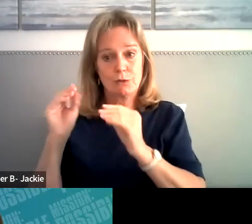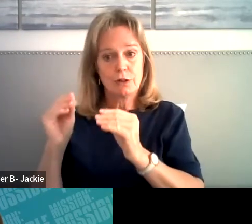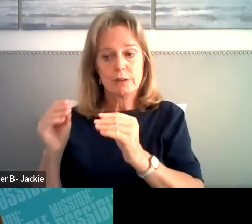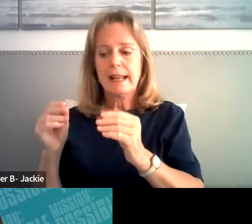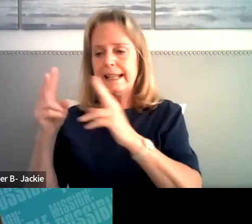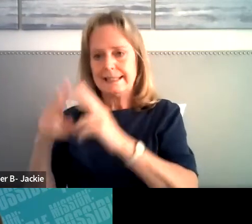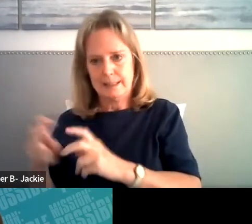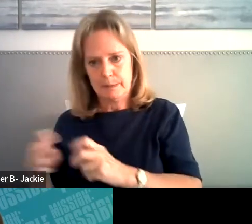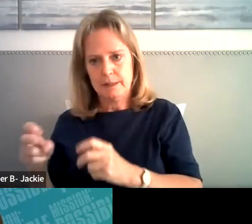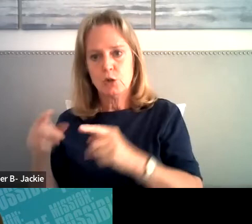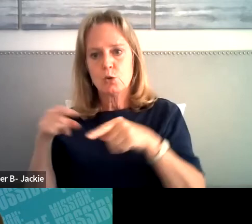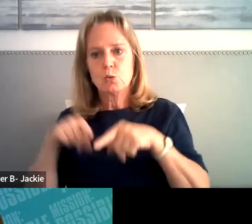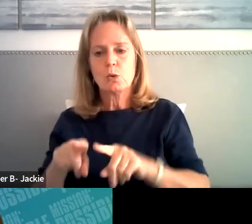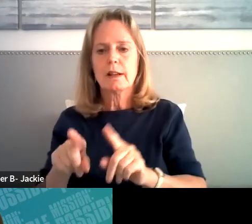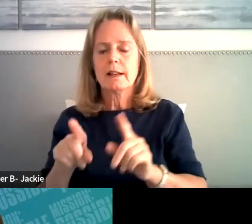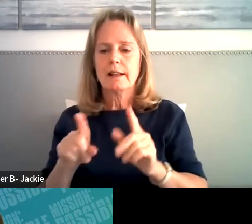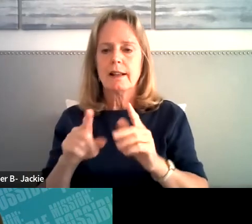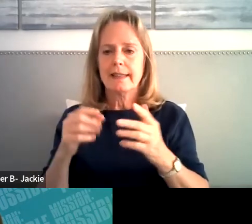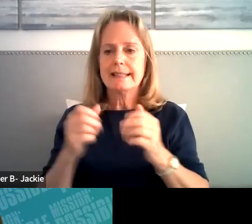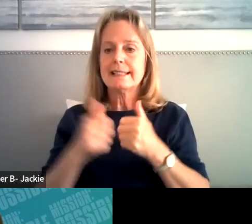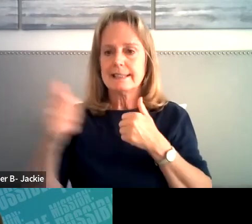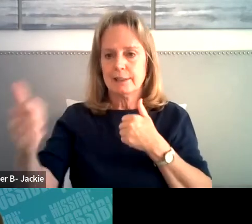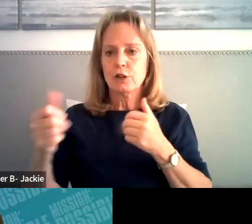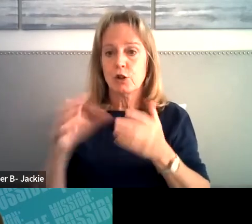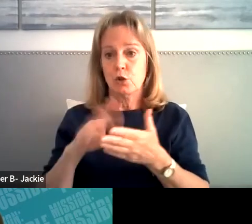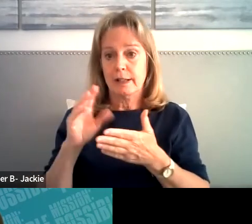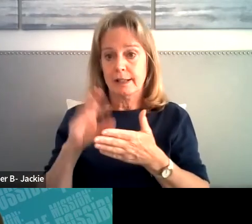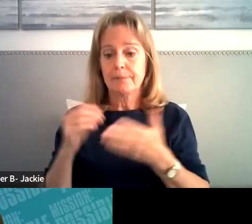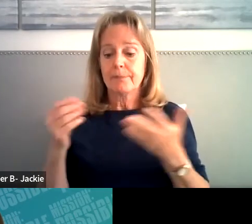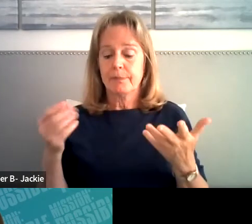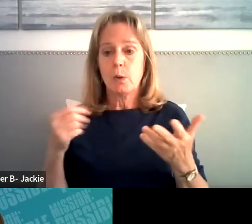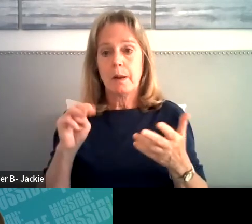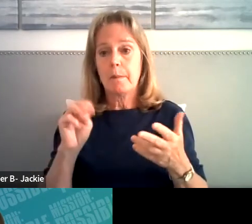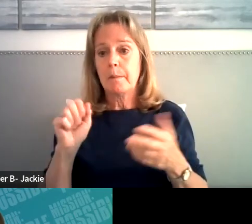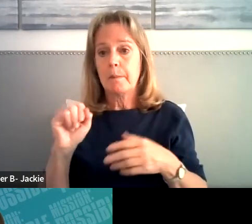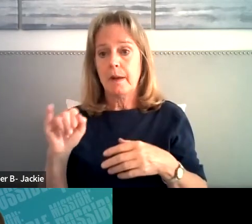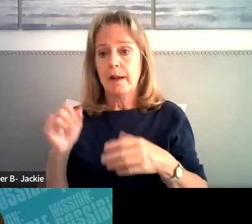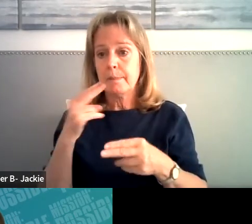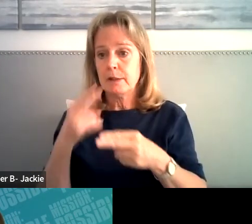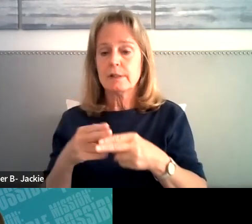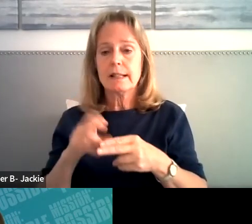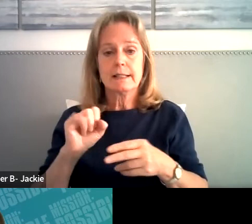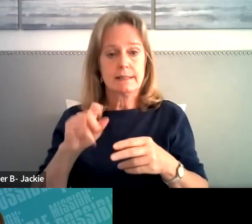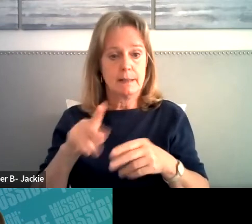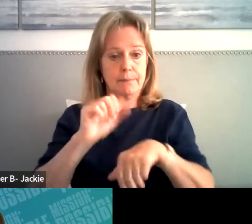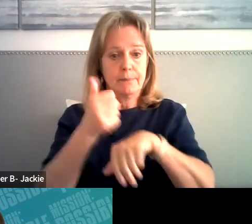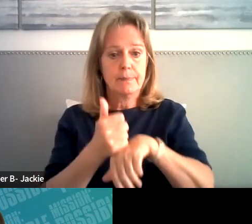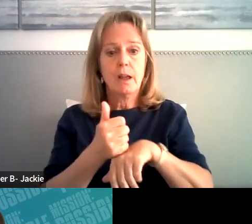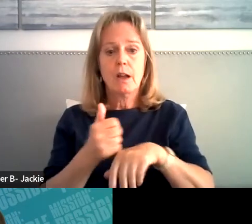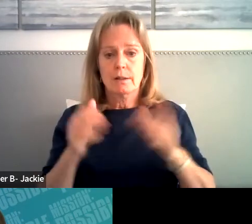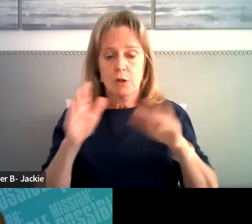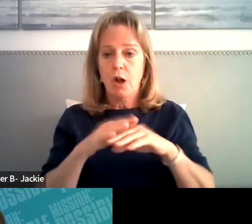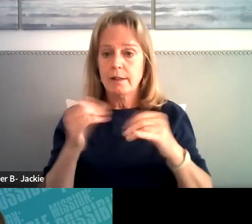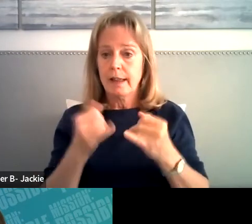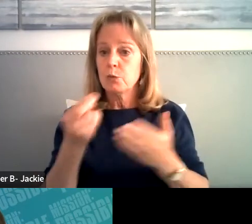assessment during distance learning. Just like what Mai mentioned, SIP created this dedicated online resource through